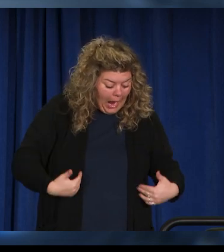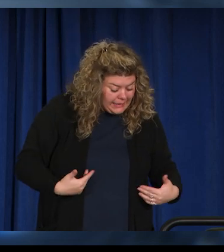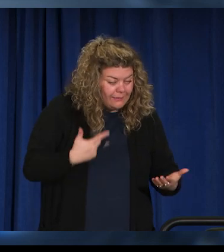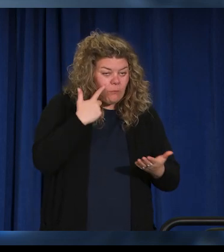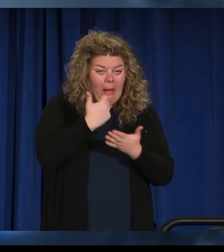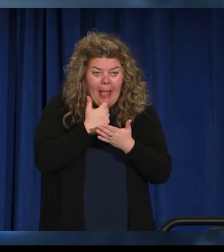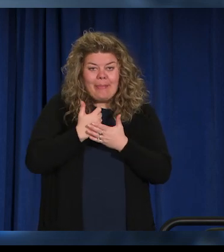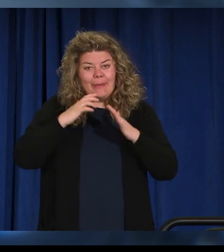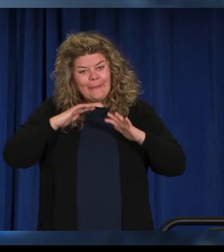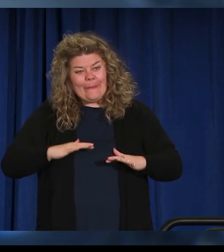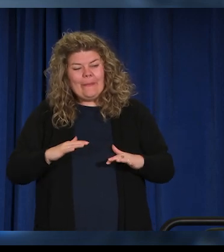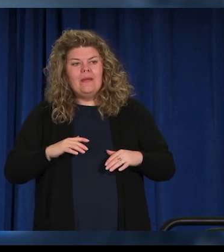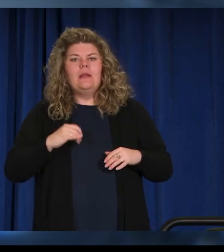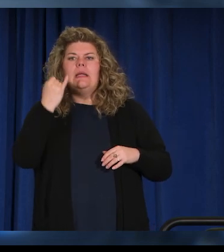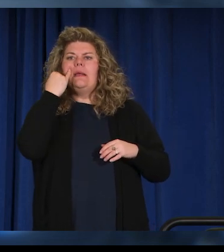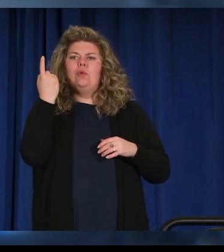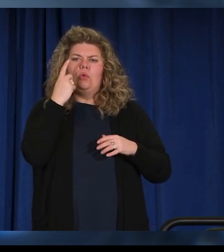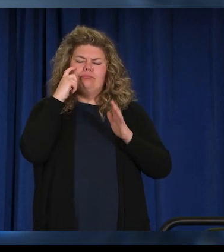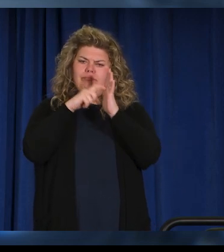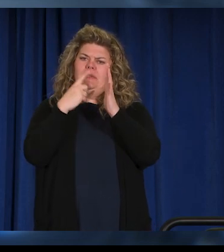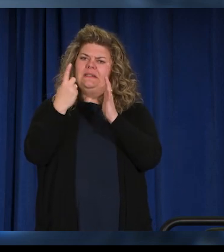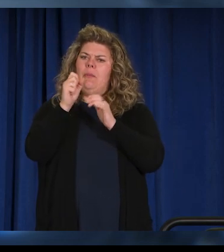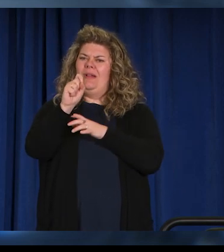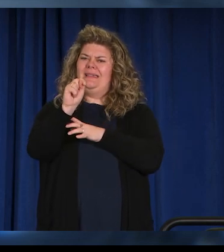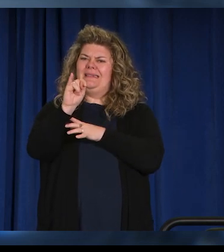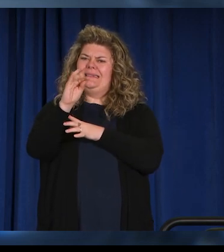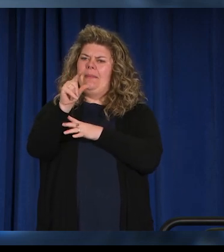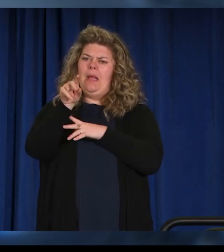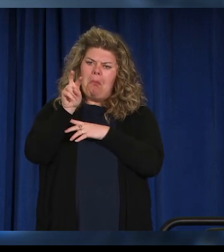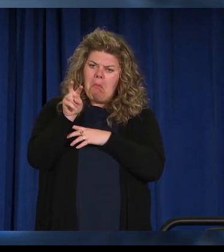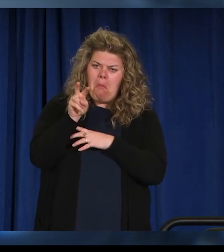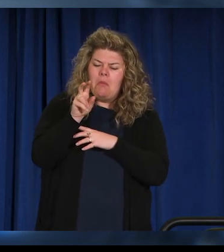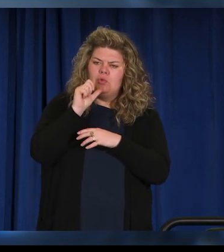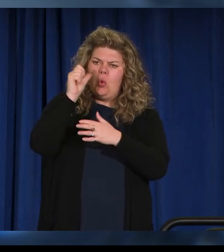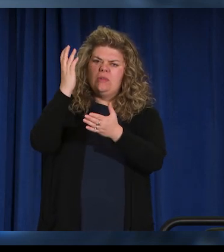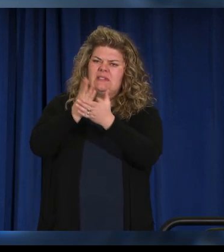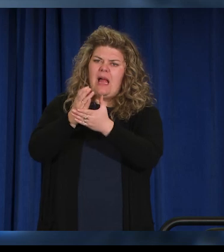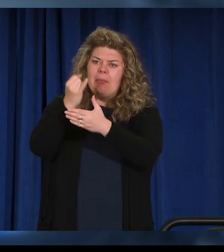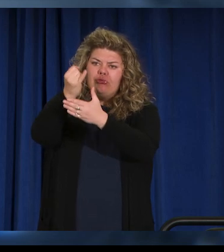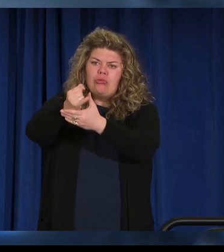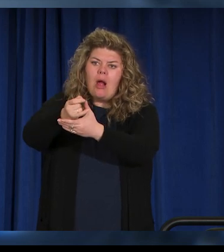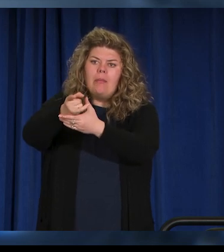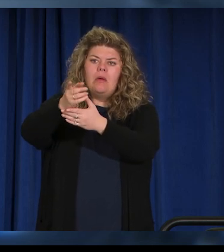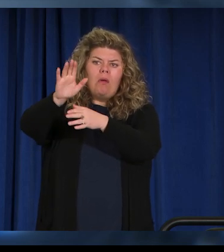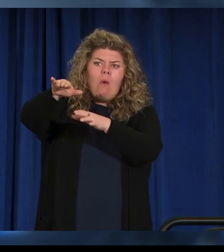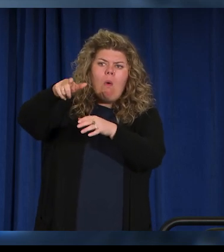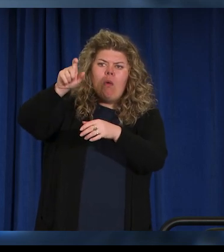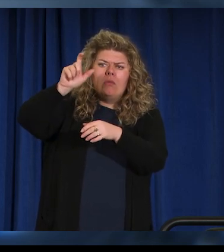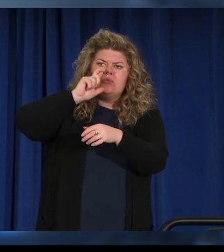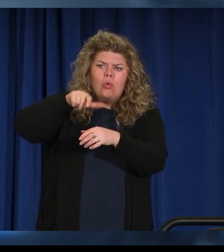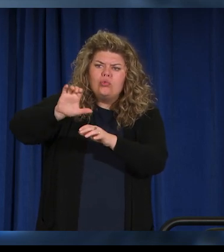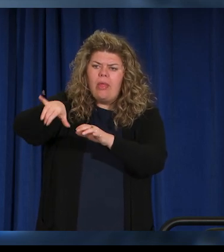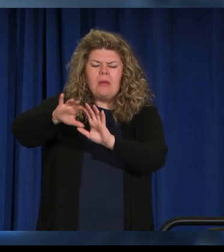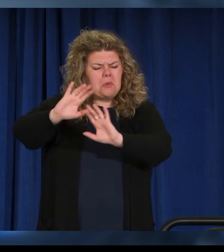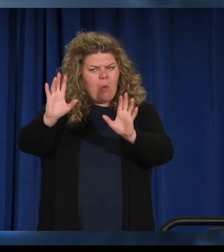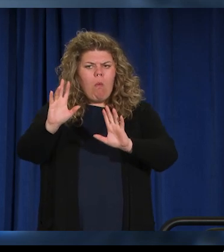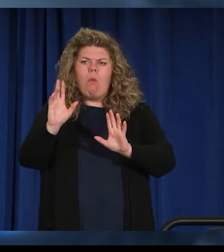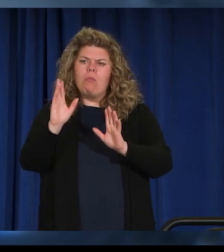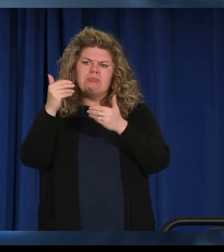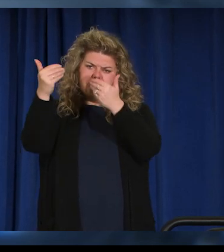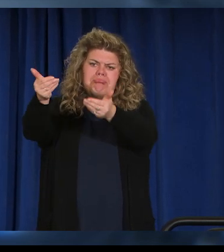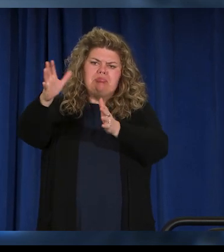And don't stop someone from stimming unless the behavior is unsafe or violating workplace conduct standards. So we're saying workplace because we're focused